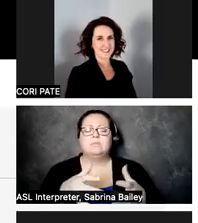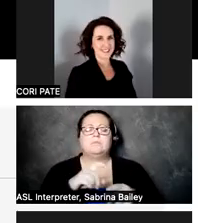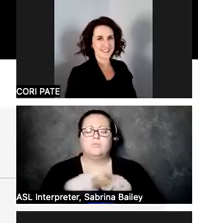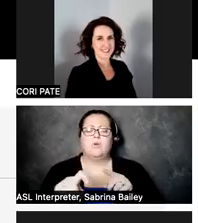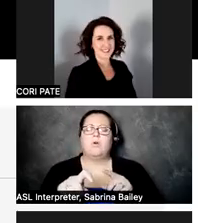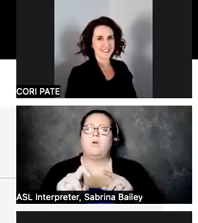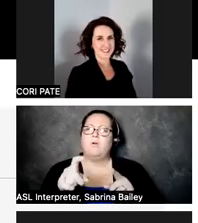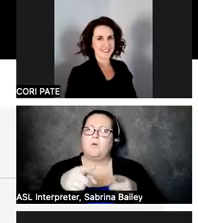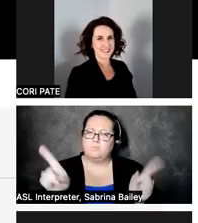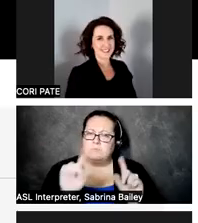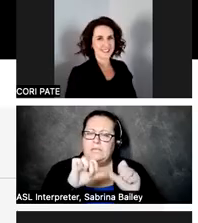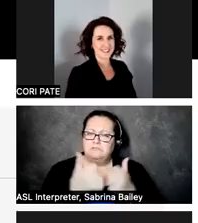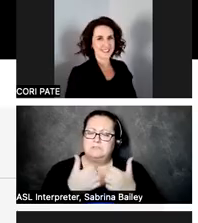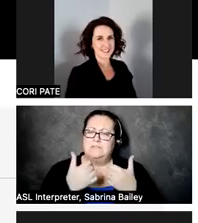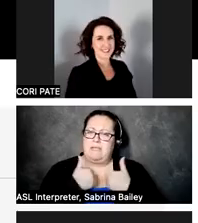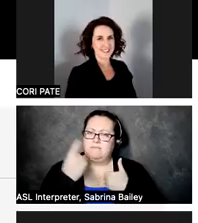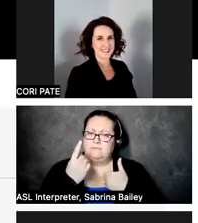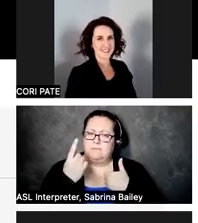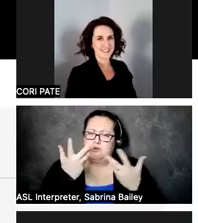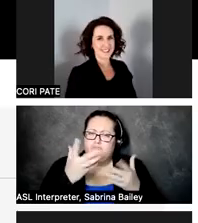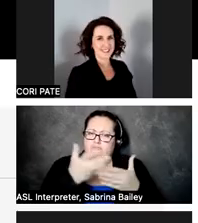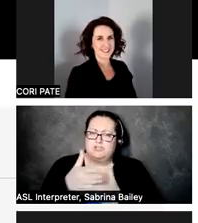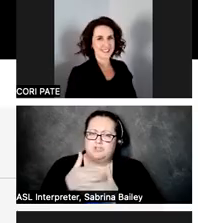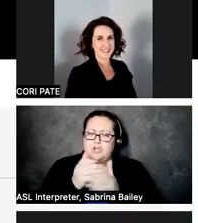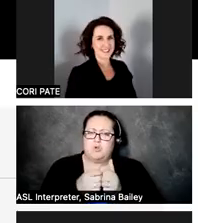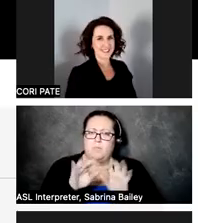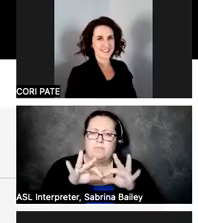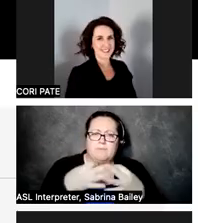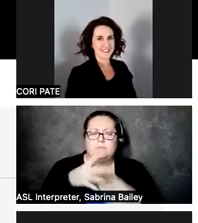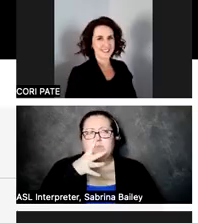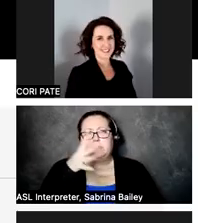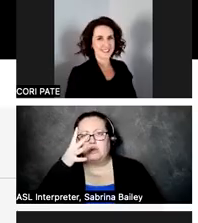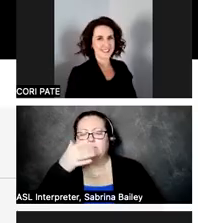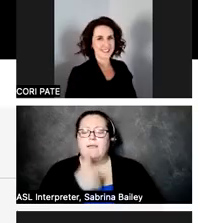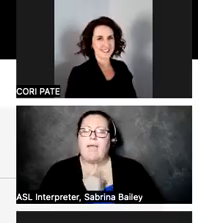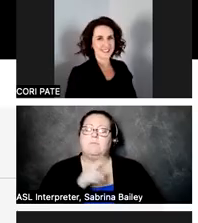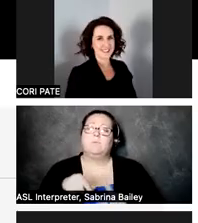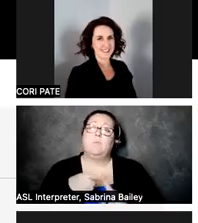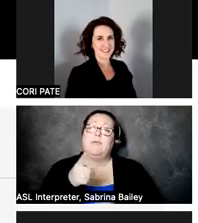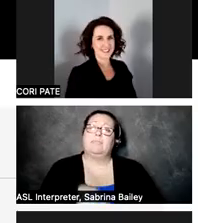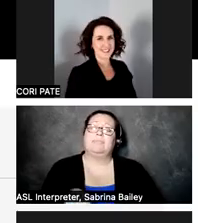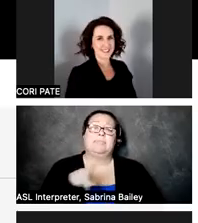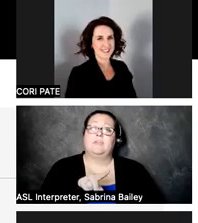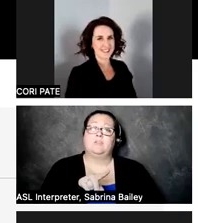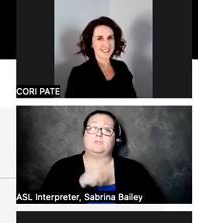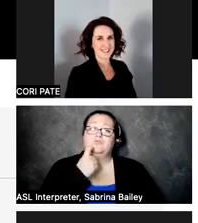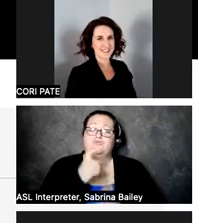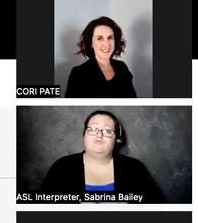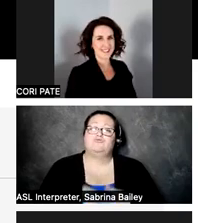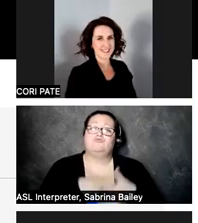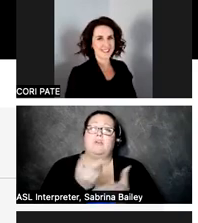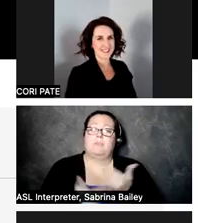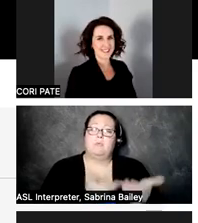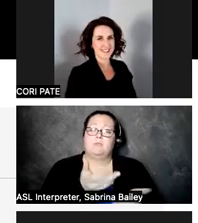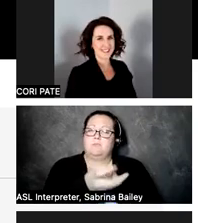does any agency have something that they share with families, with parents, whenever they are just beginning this process, especially that